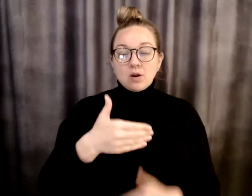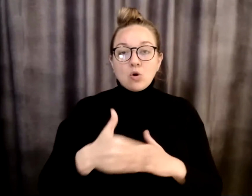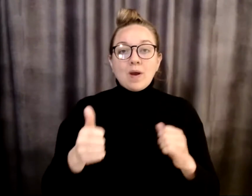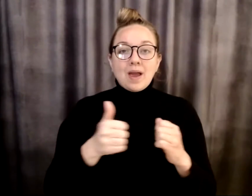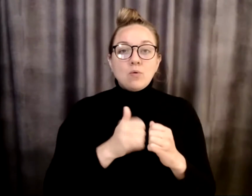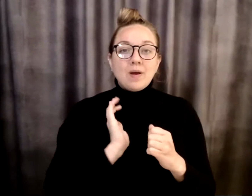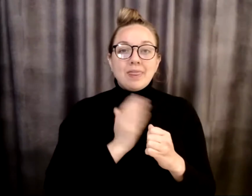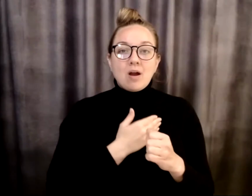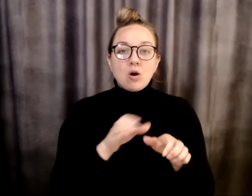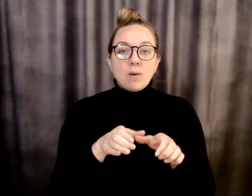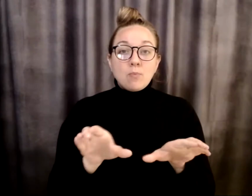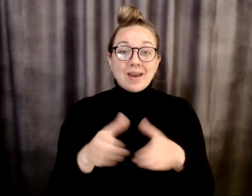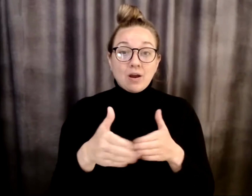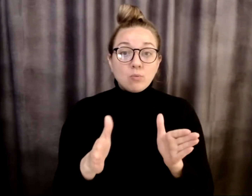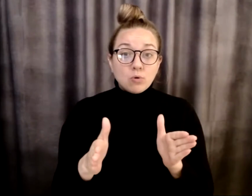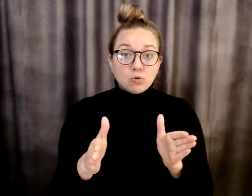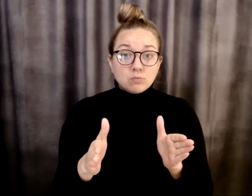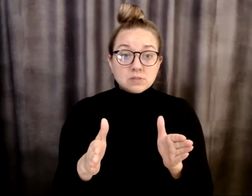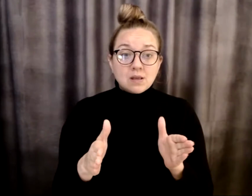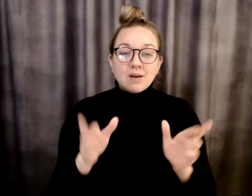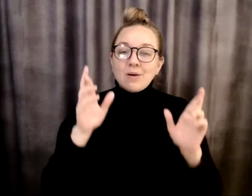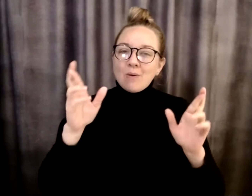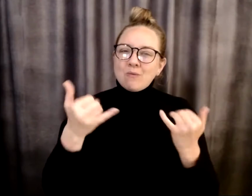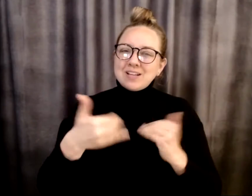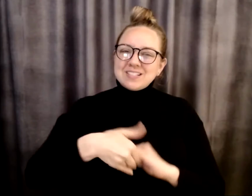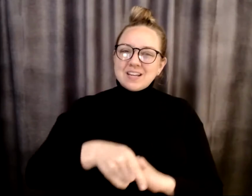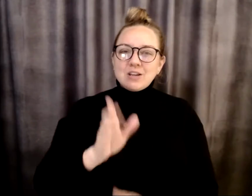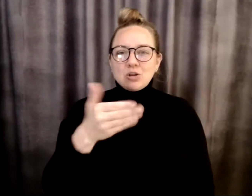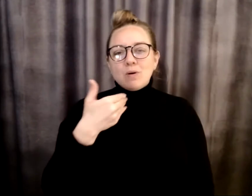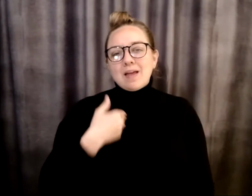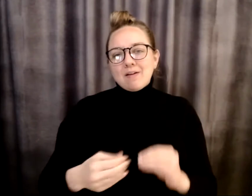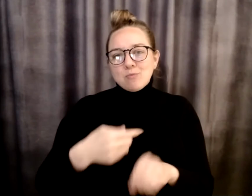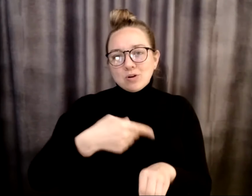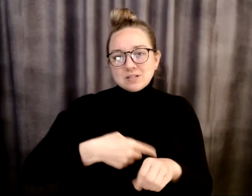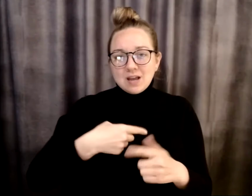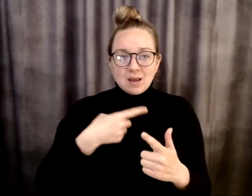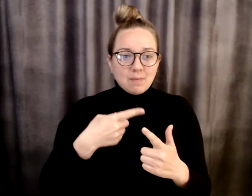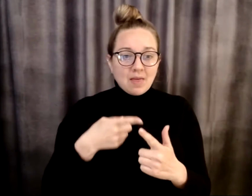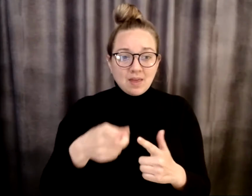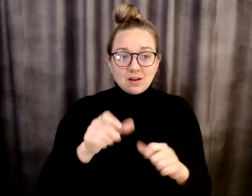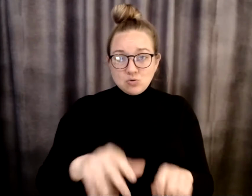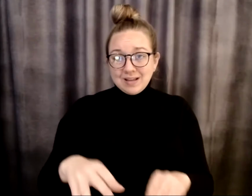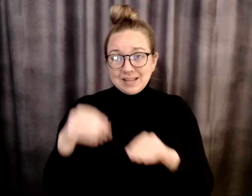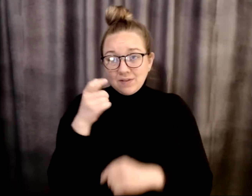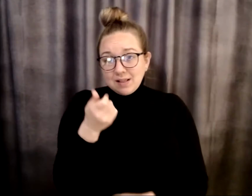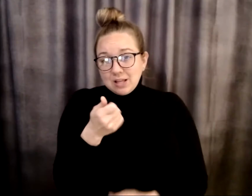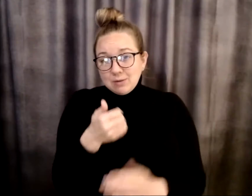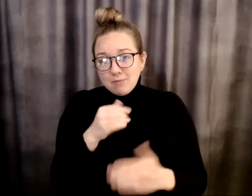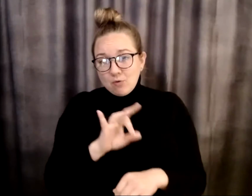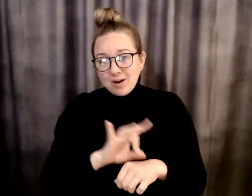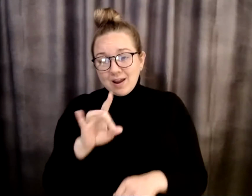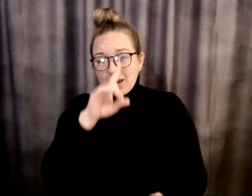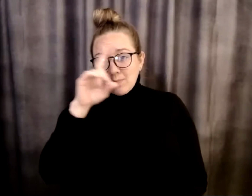And hopefully tonight you'll have a little bit more time in those rooms and we'll get you out a little bit before 8 because we know it's a long day.